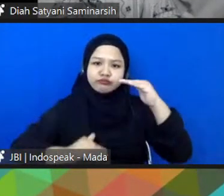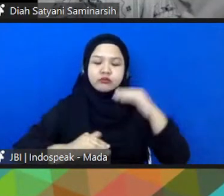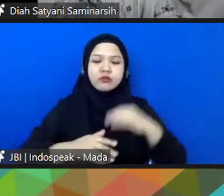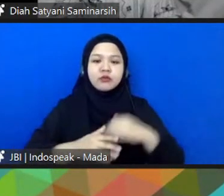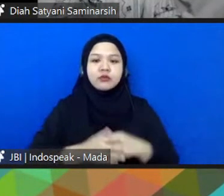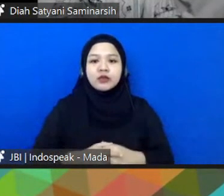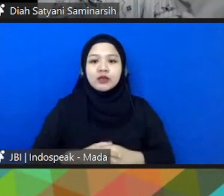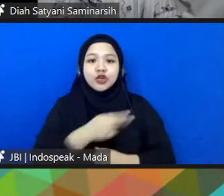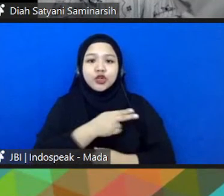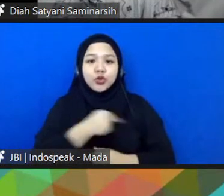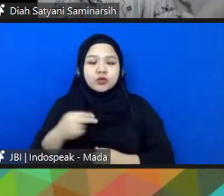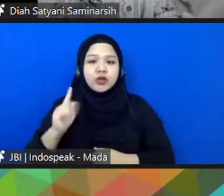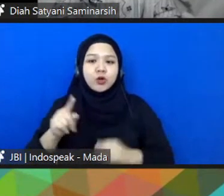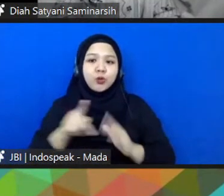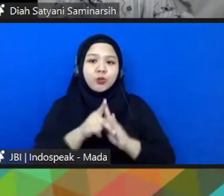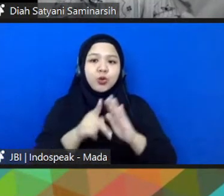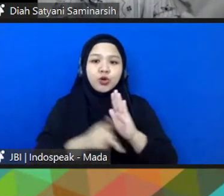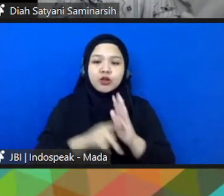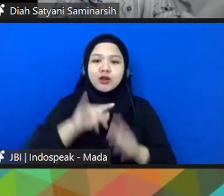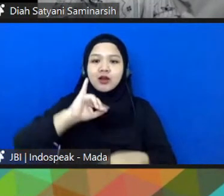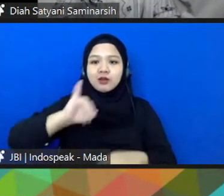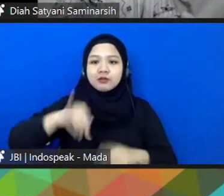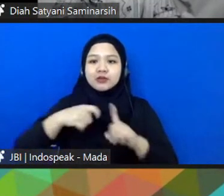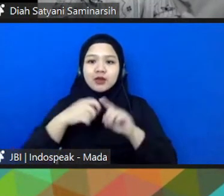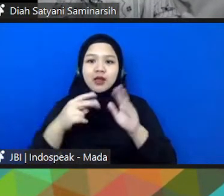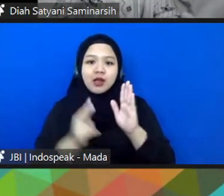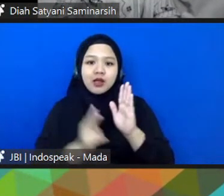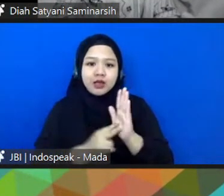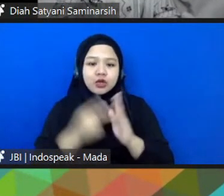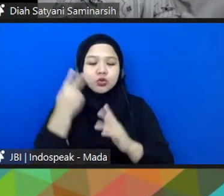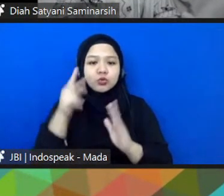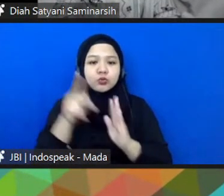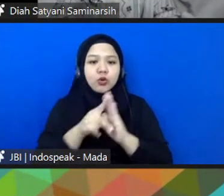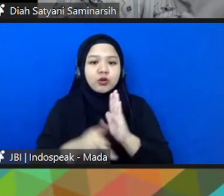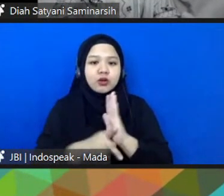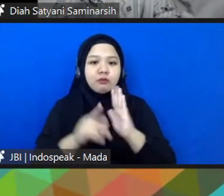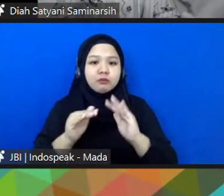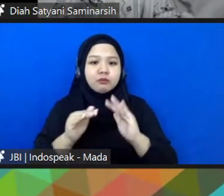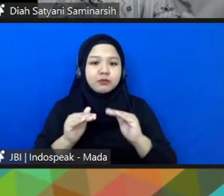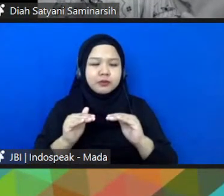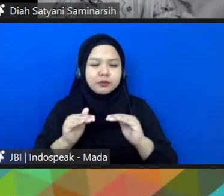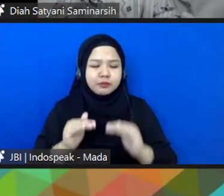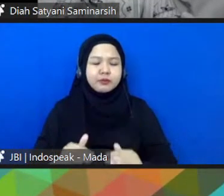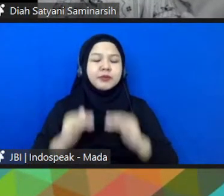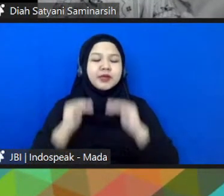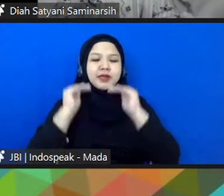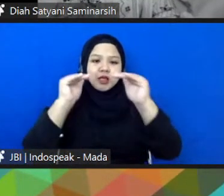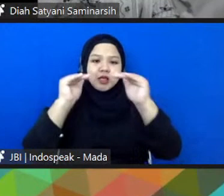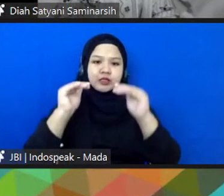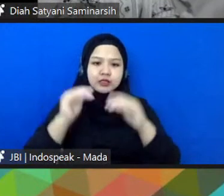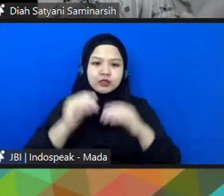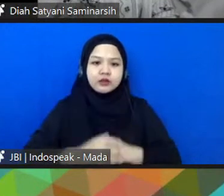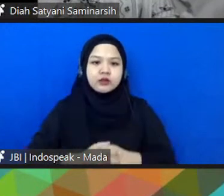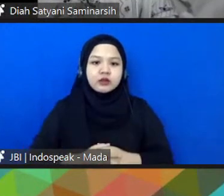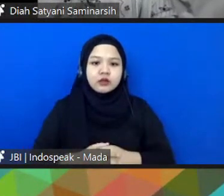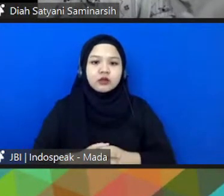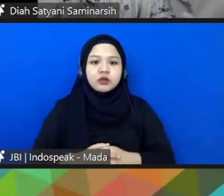Indonesia, would help increase access. She's asking, could you please share some insight on whether there's anything